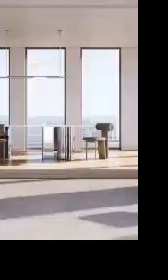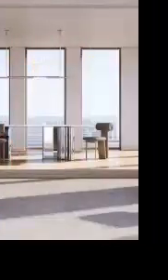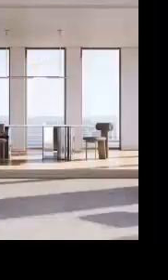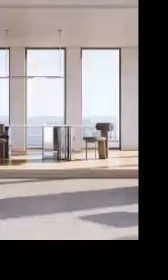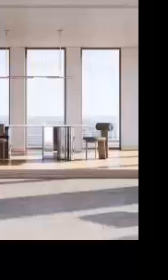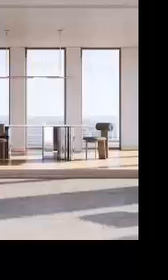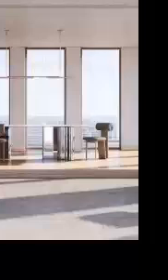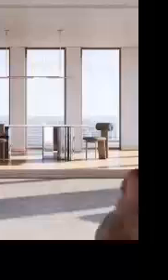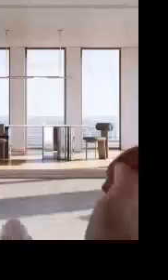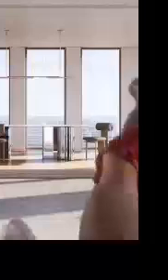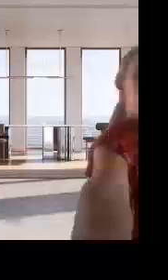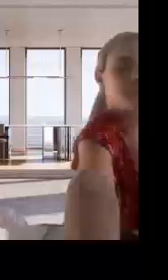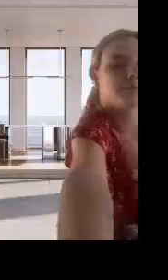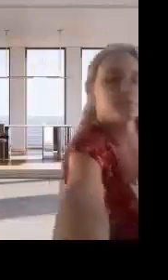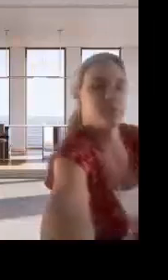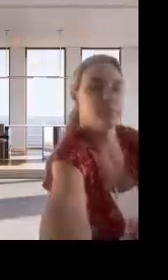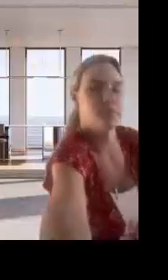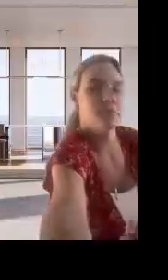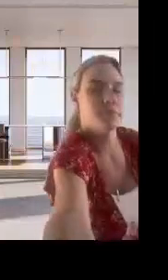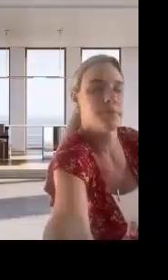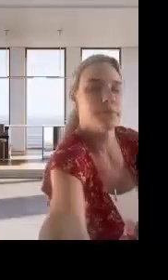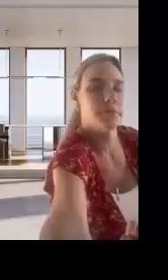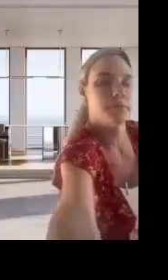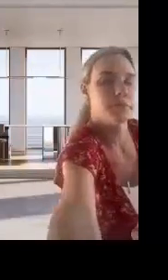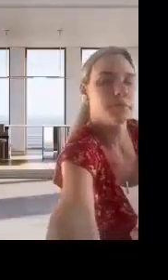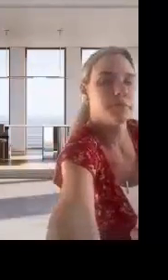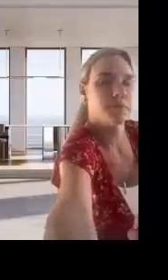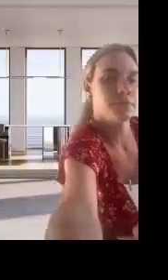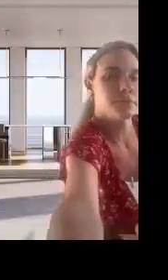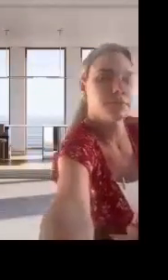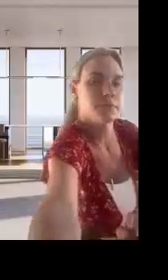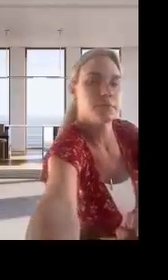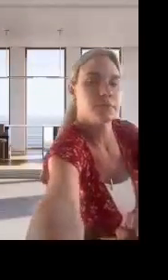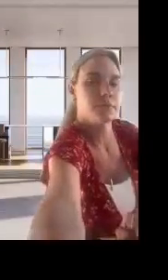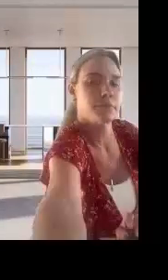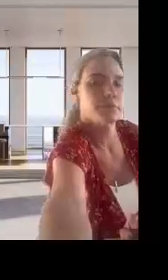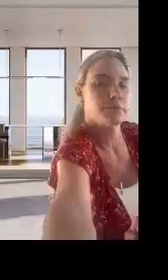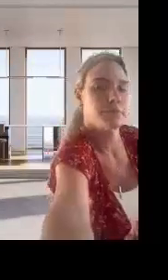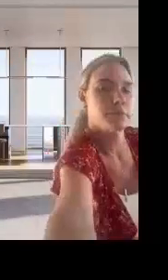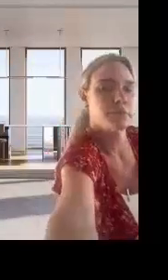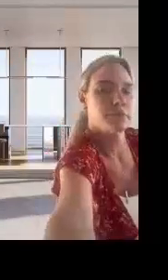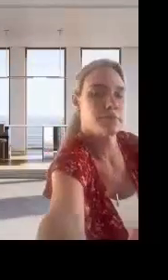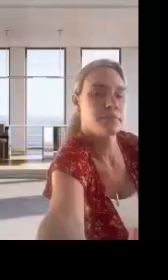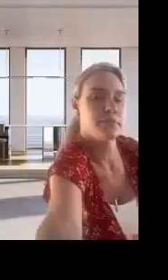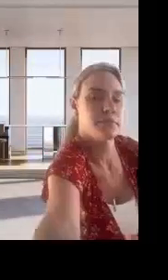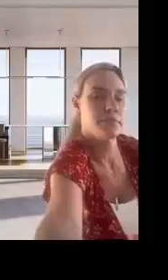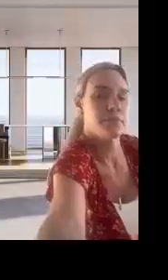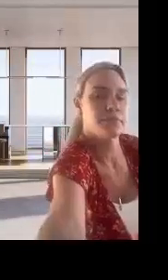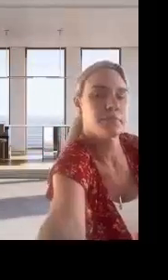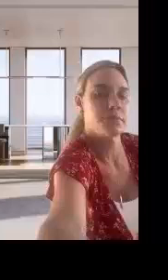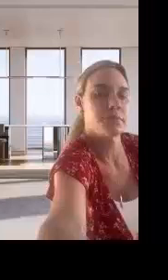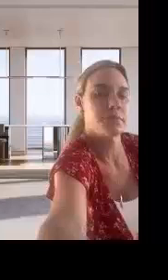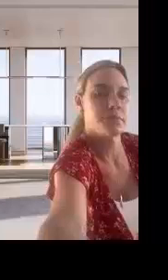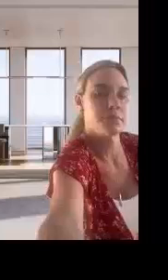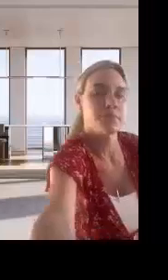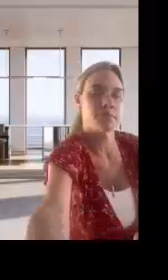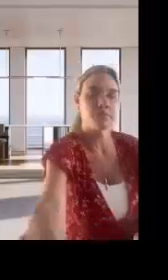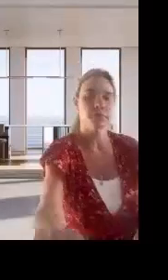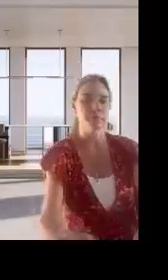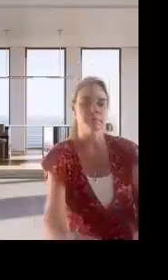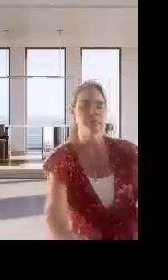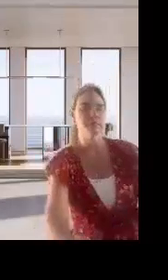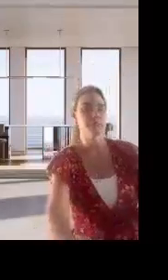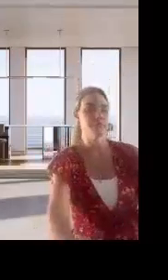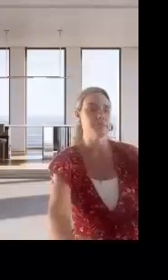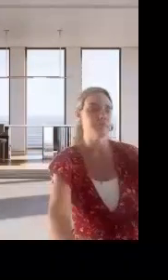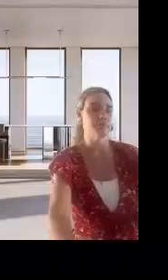students, and we will continue to add because we realize that it's a priority. But at the same time, we want to see the other students that